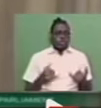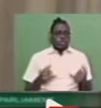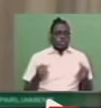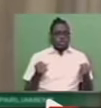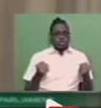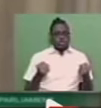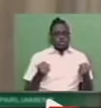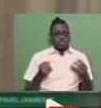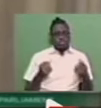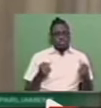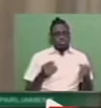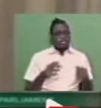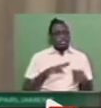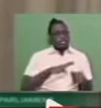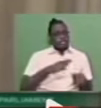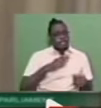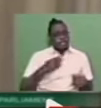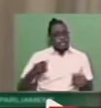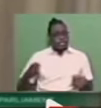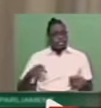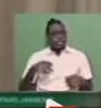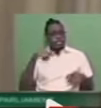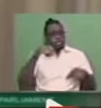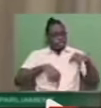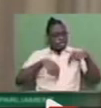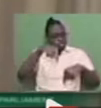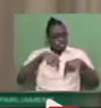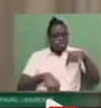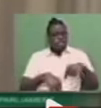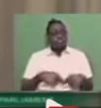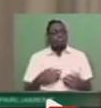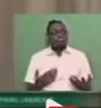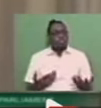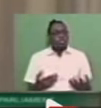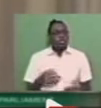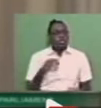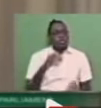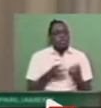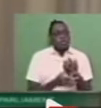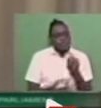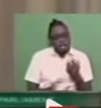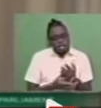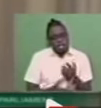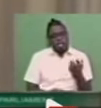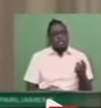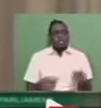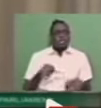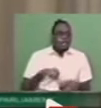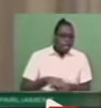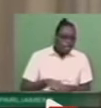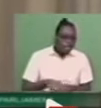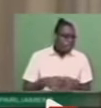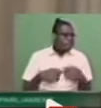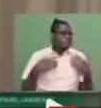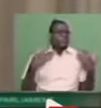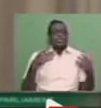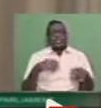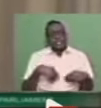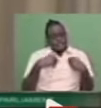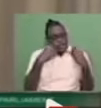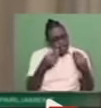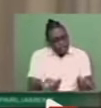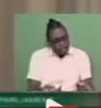so on, oil, and we tried to pass it on to the ordinary citizens. It